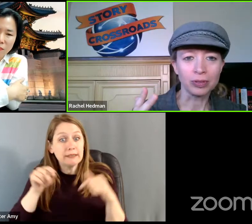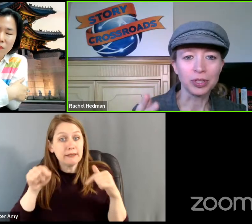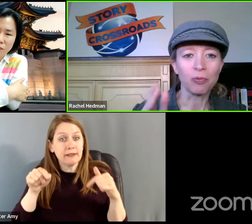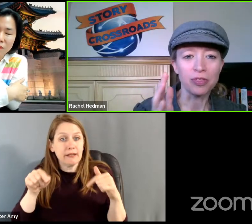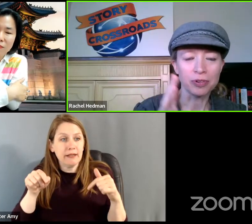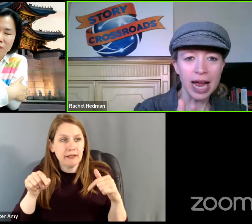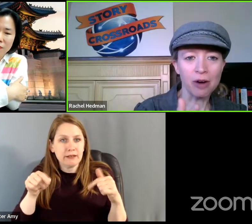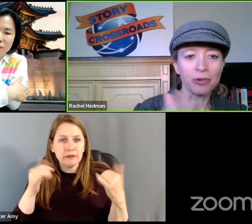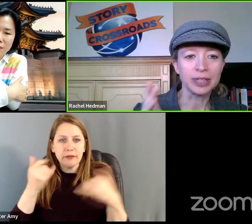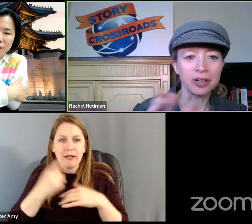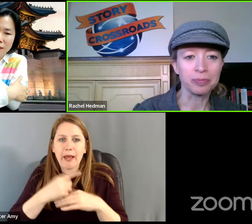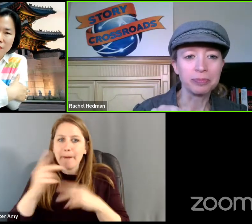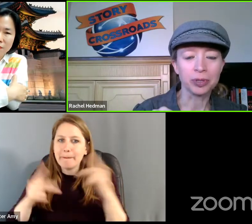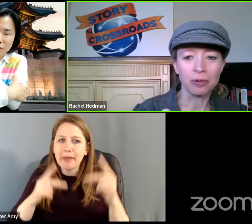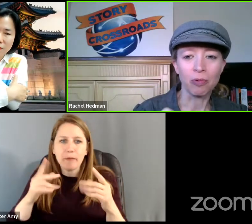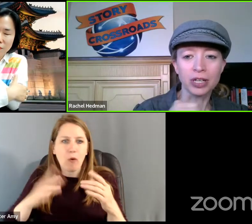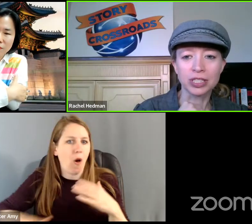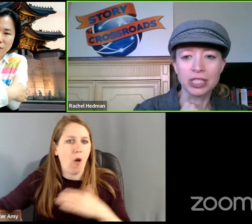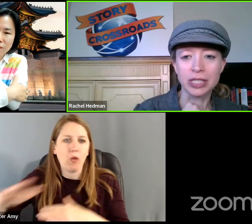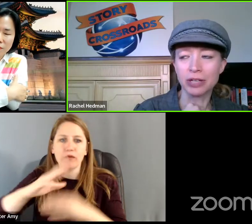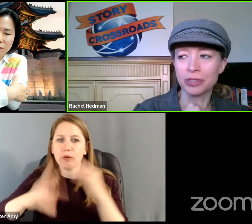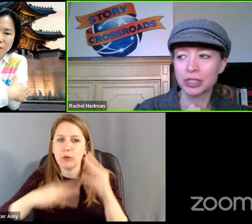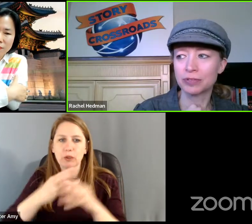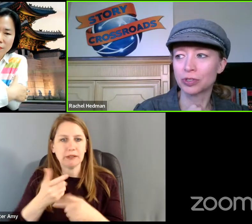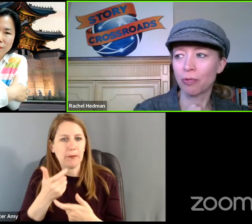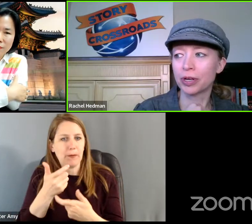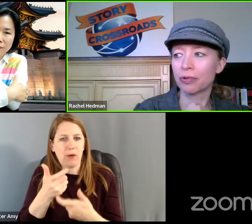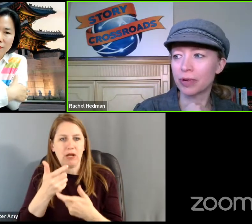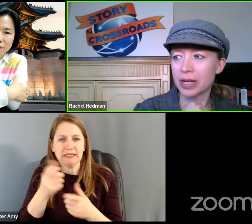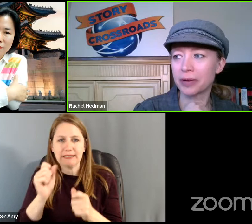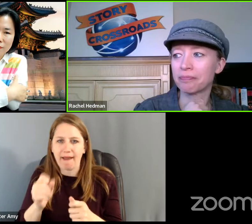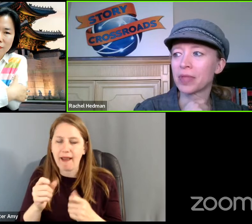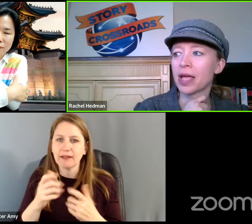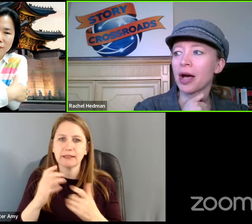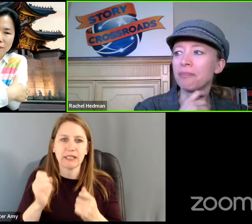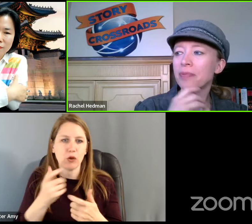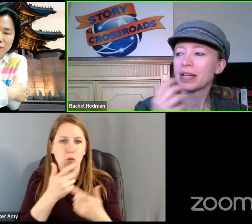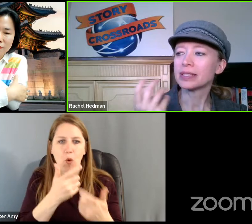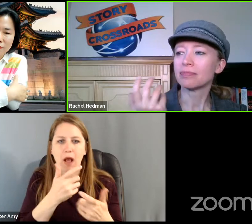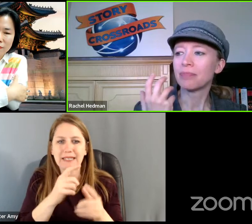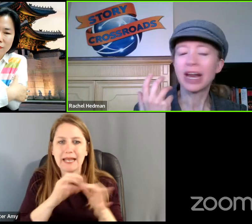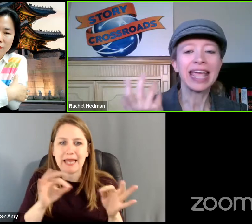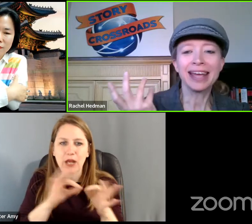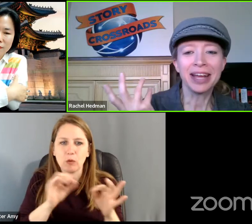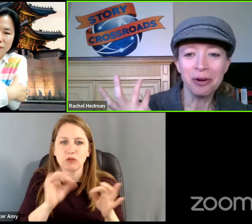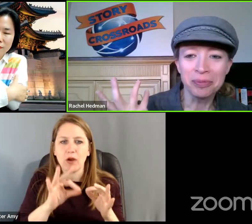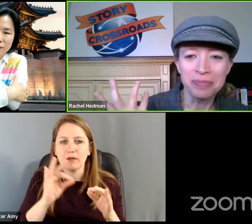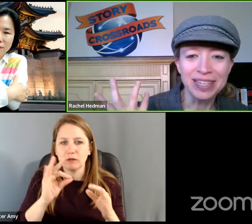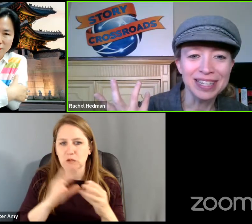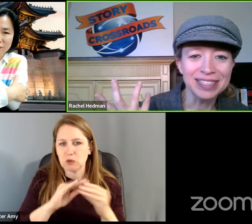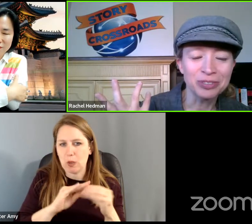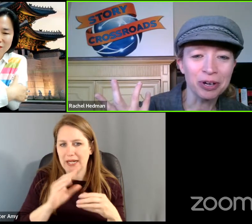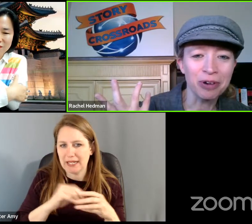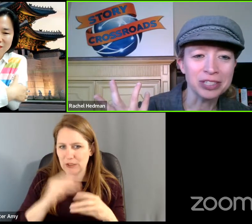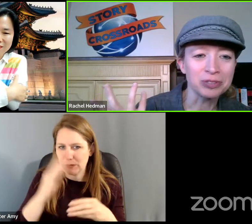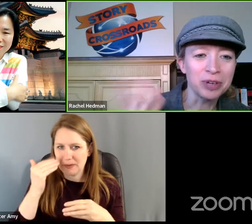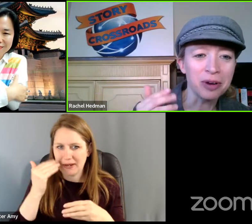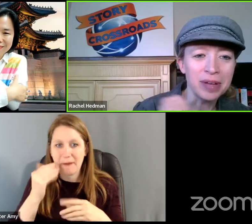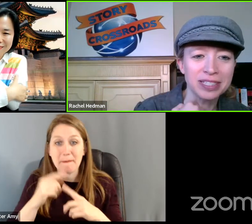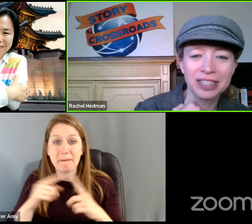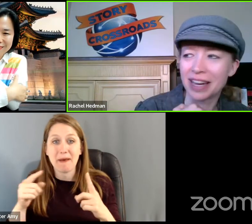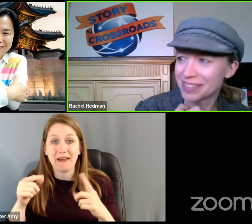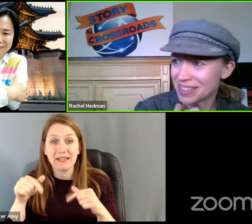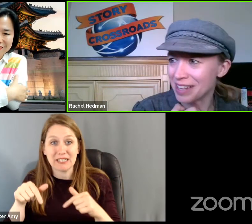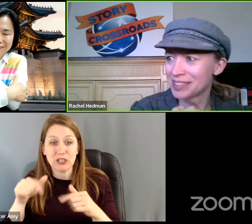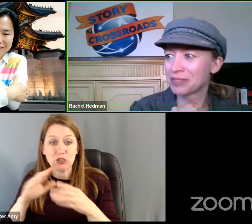the world, whether now or later, people can watch this language of story Korean. But I can't help, because Story Crossroads, we